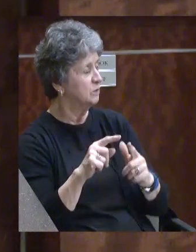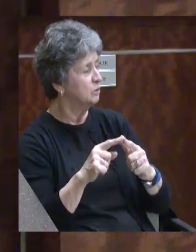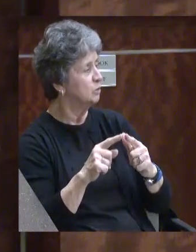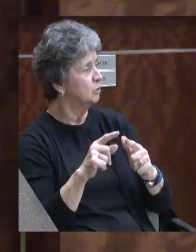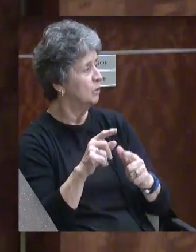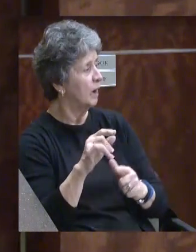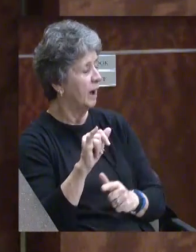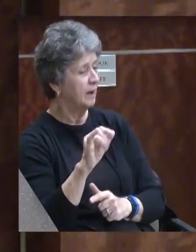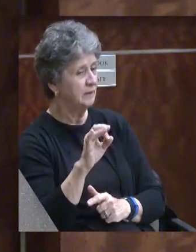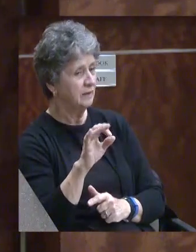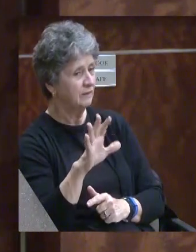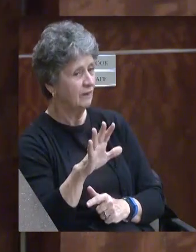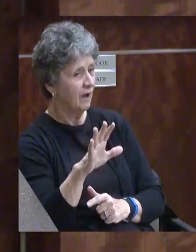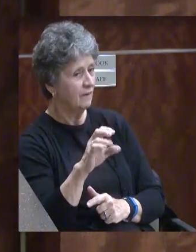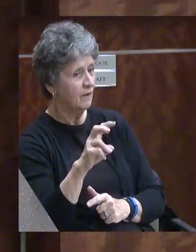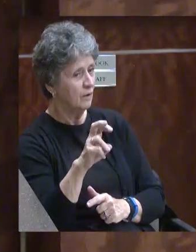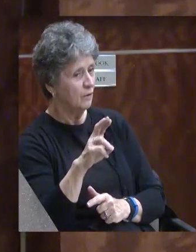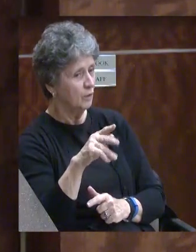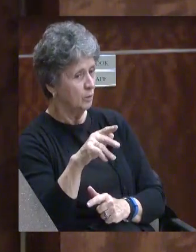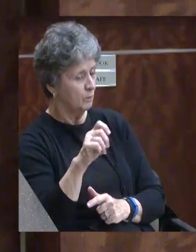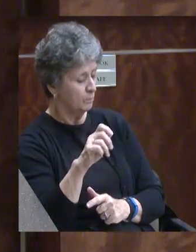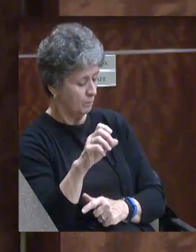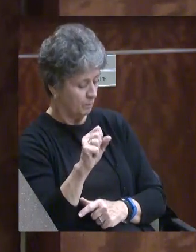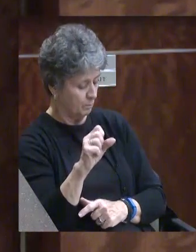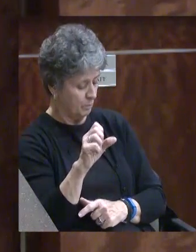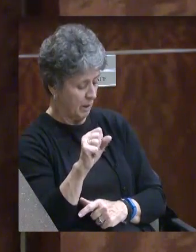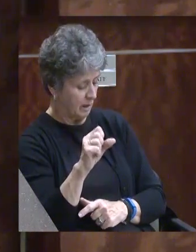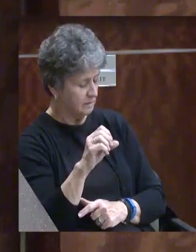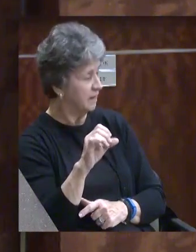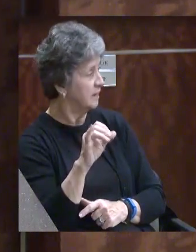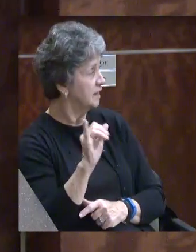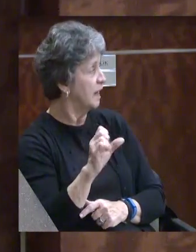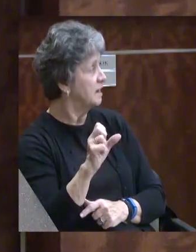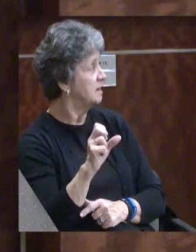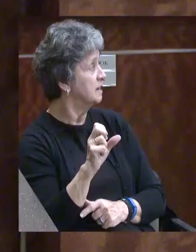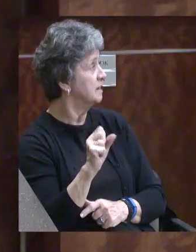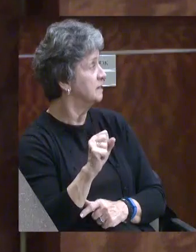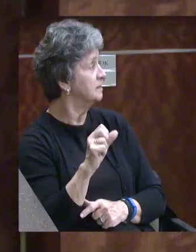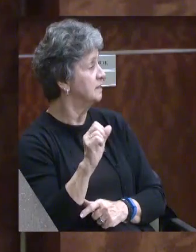emergency routes. And this legislation is in your book.